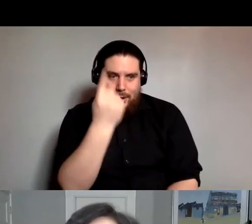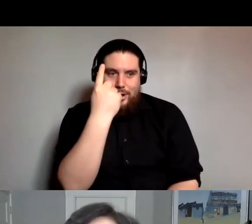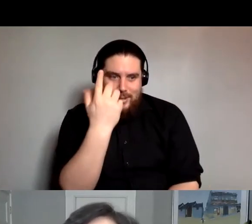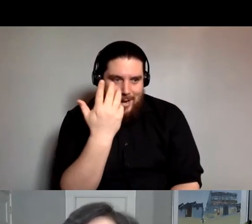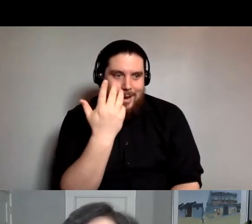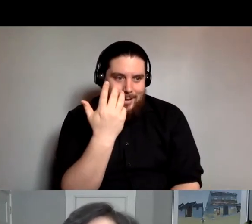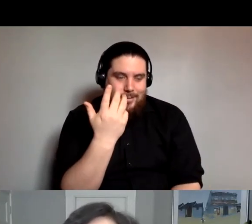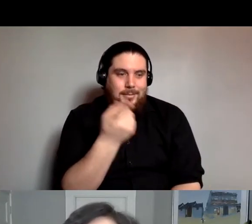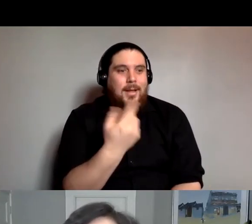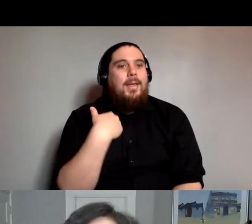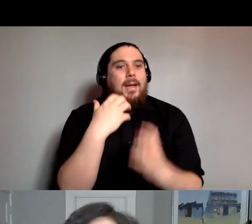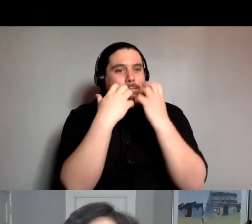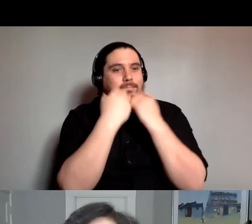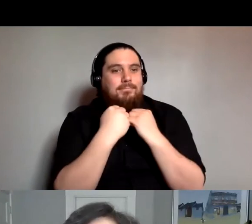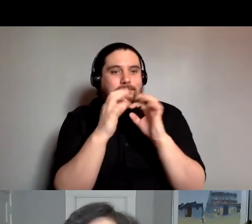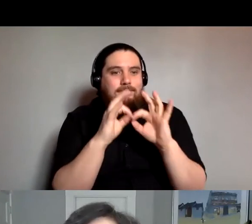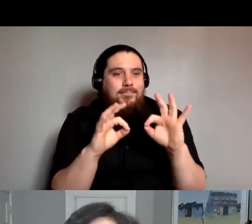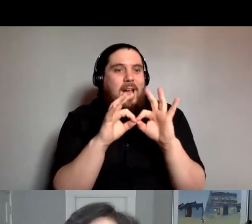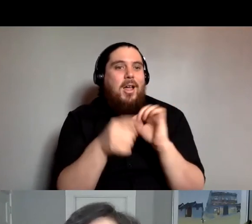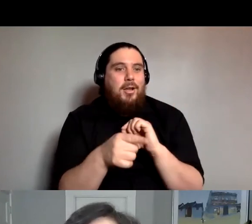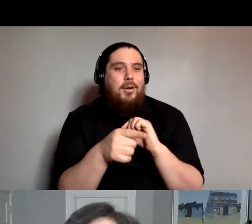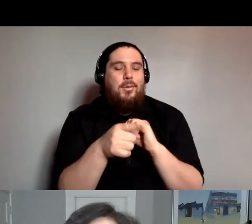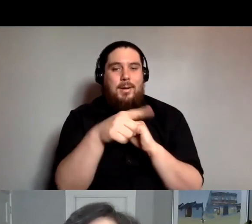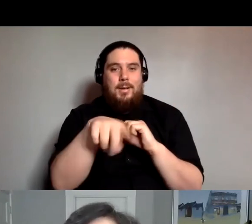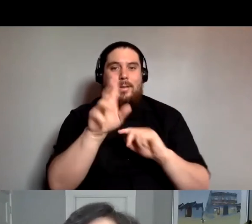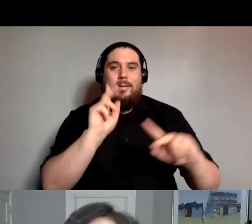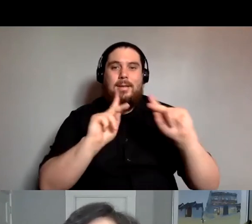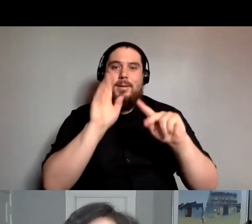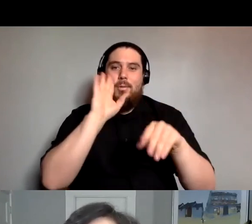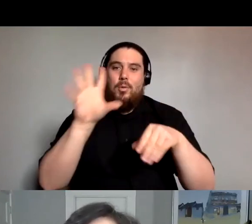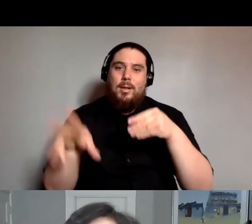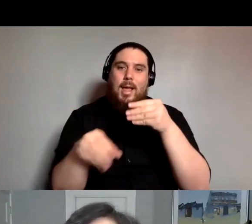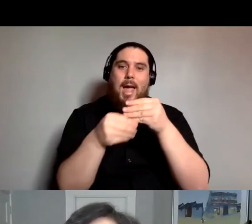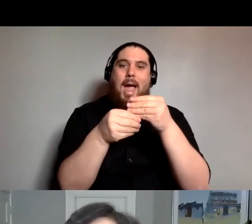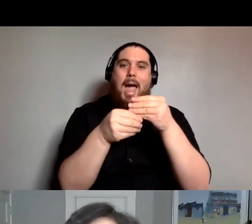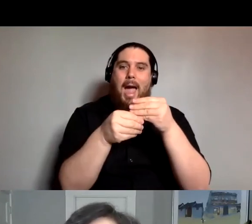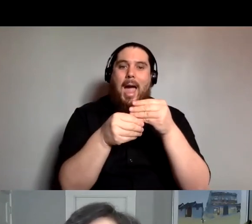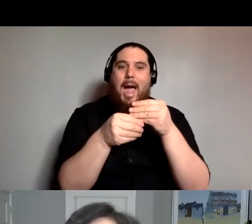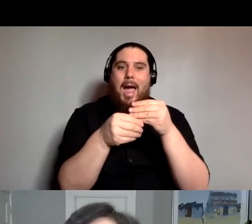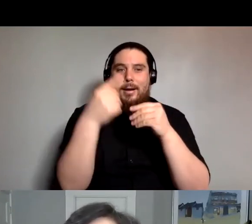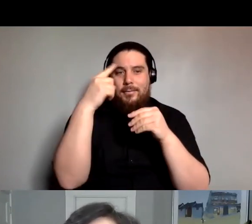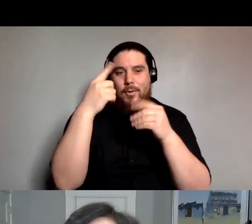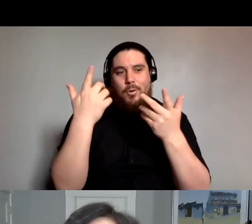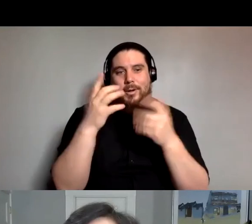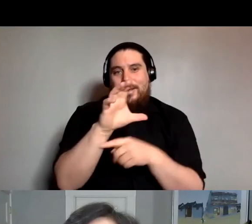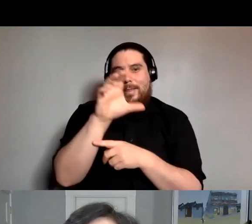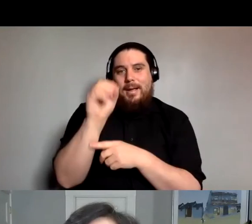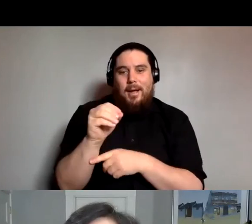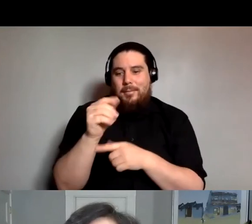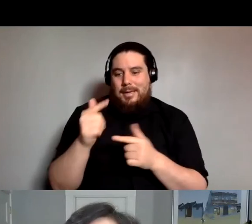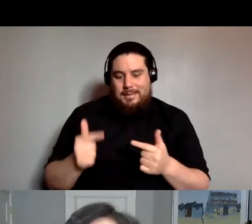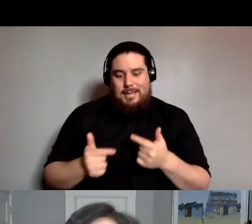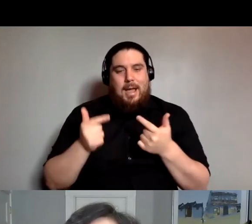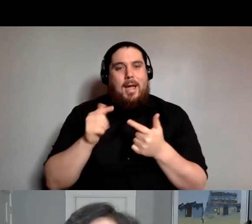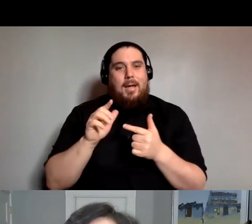is value and that these people add to the life of the company, to the ideas of